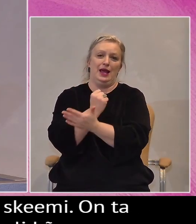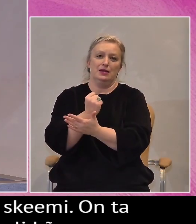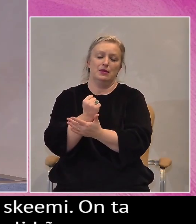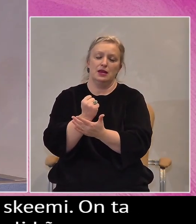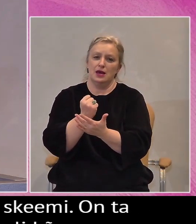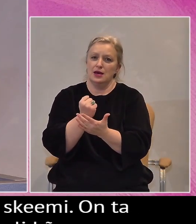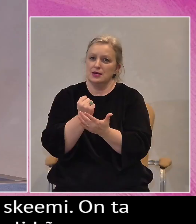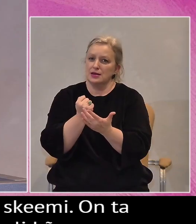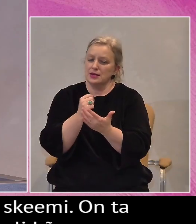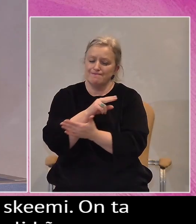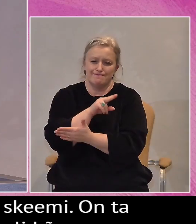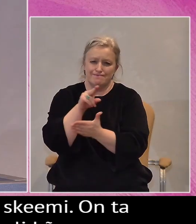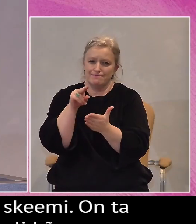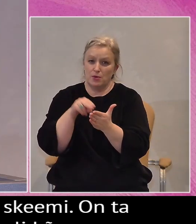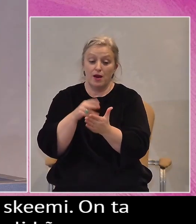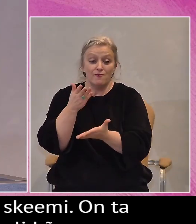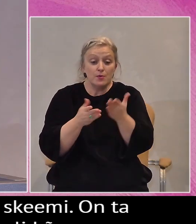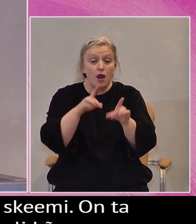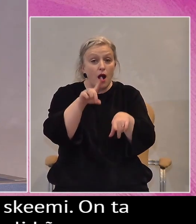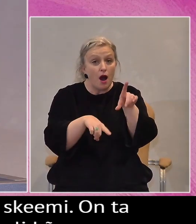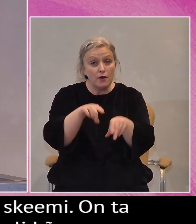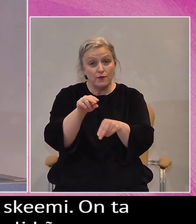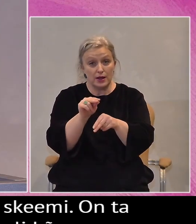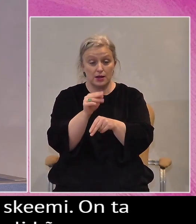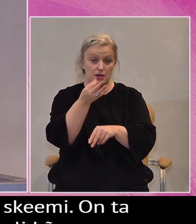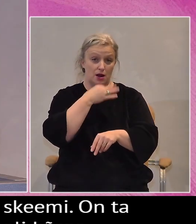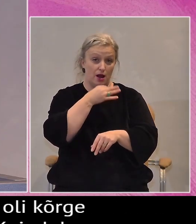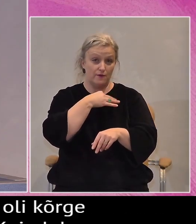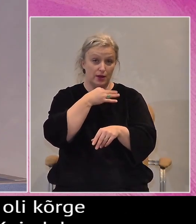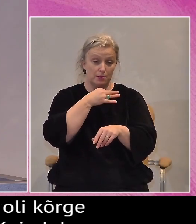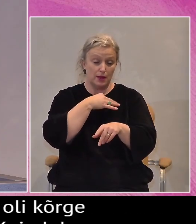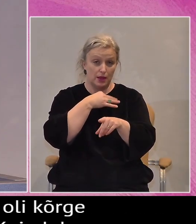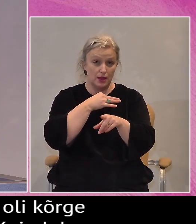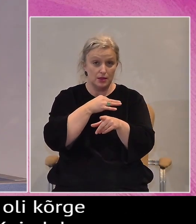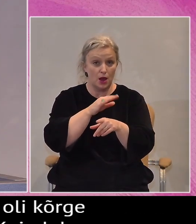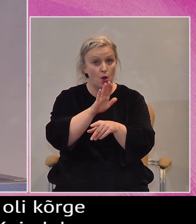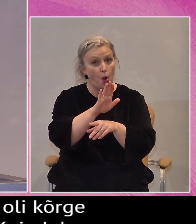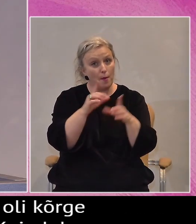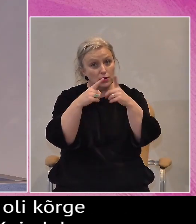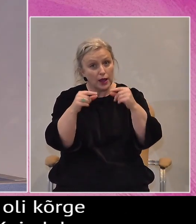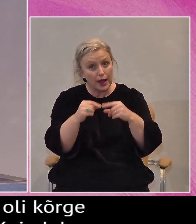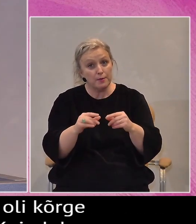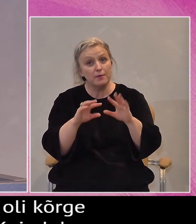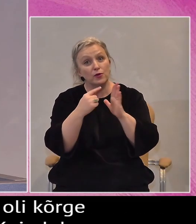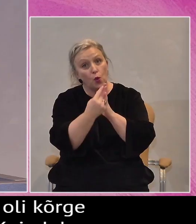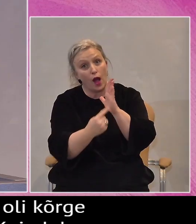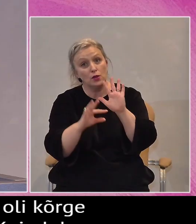a drug was needed by more than a couple dozen patients, and they were granted it.